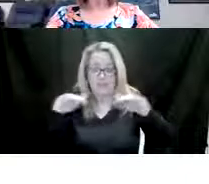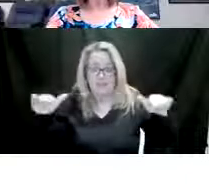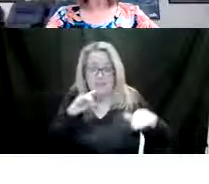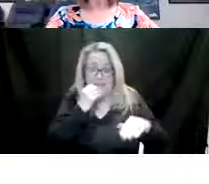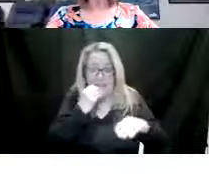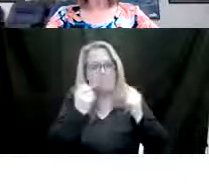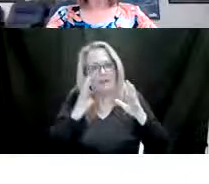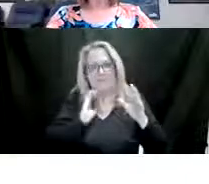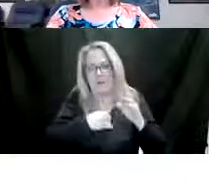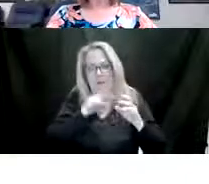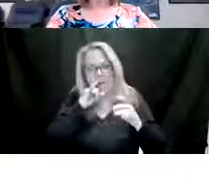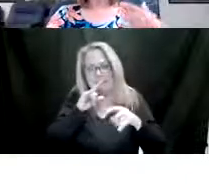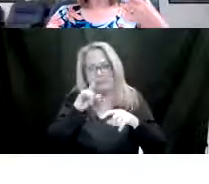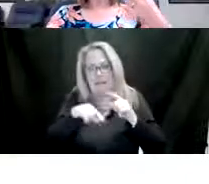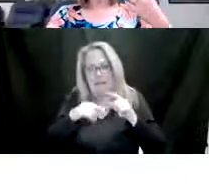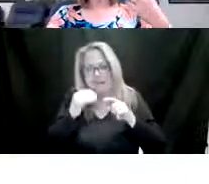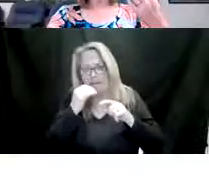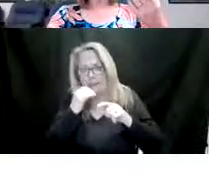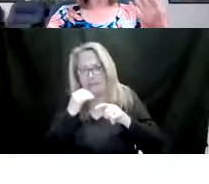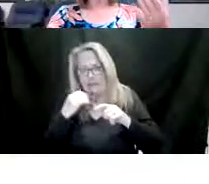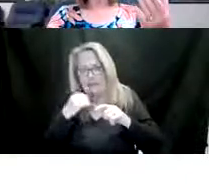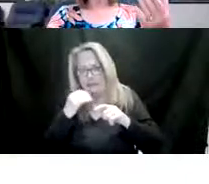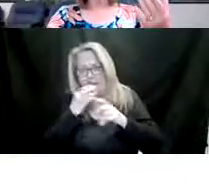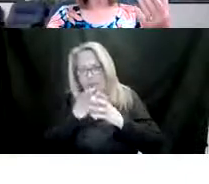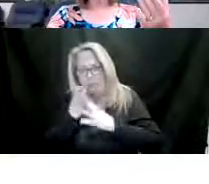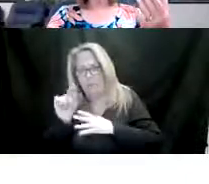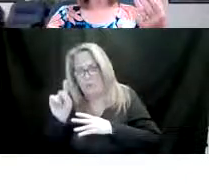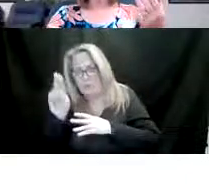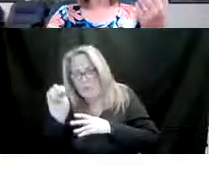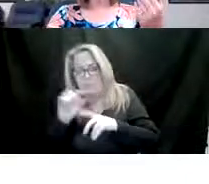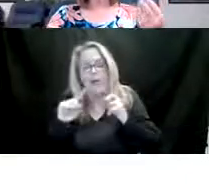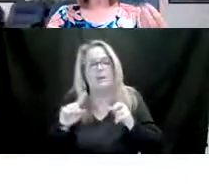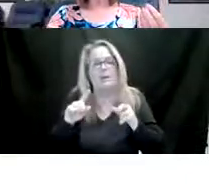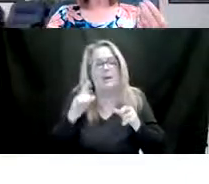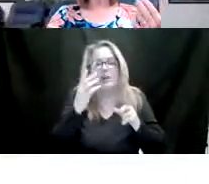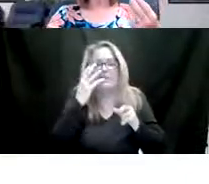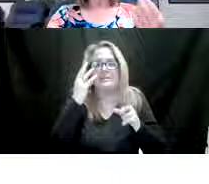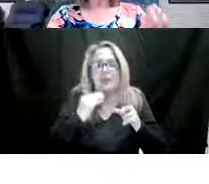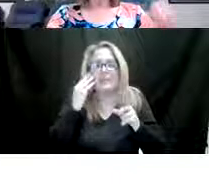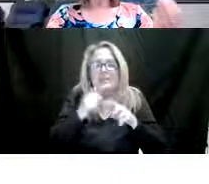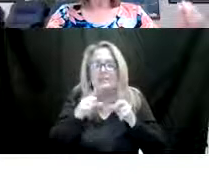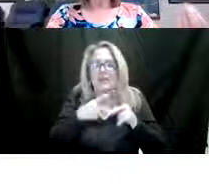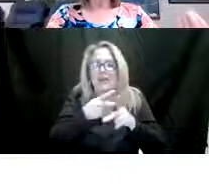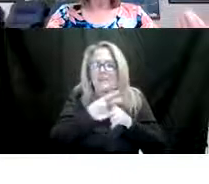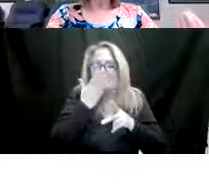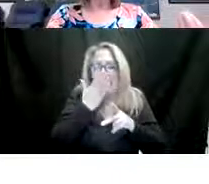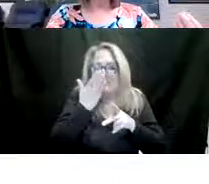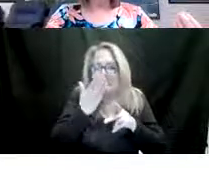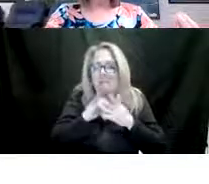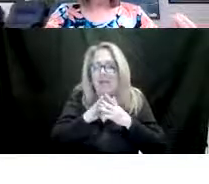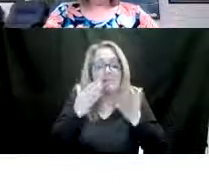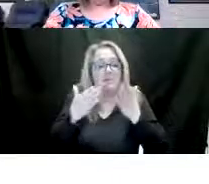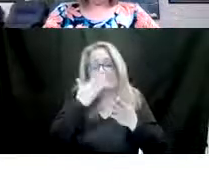do not eat, they're tube fed, but they are experiencing the types of smells that they may smell in their own